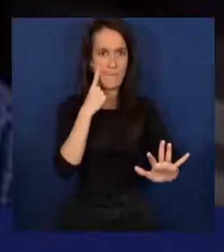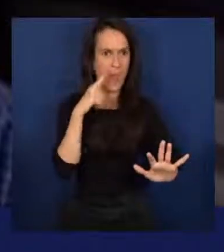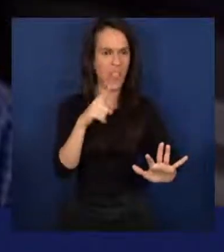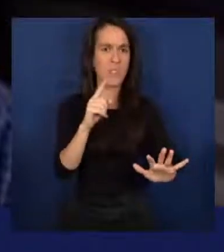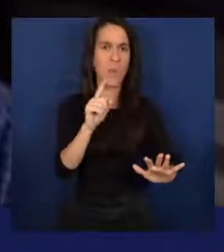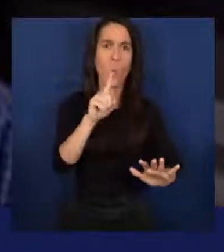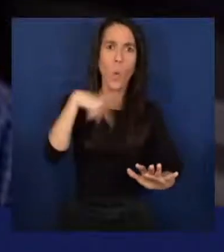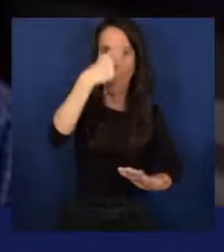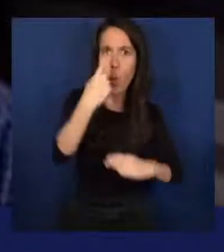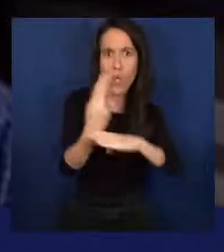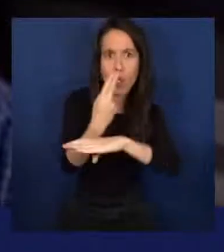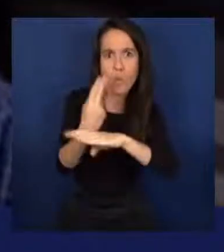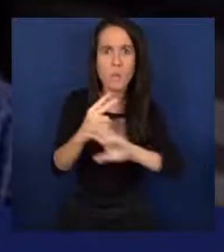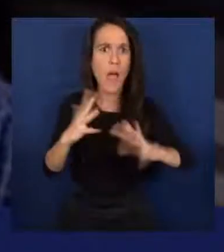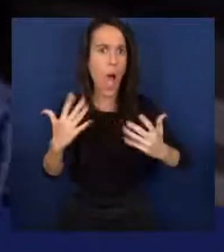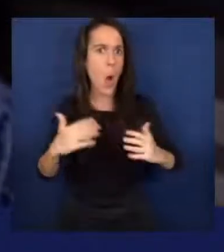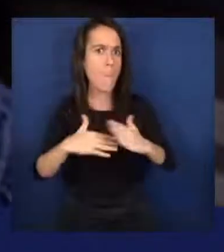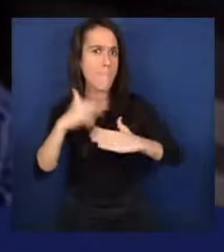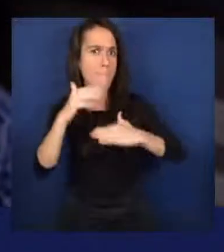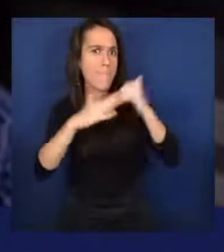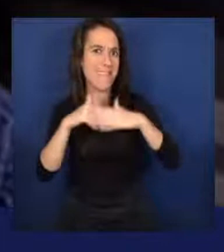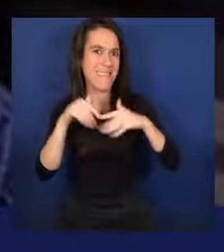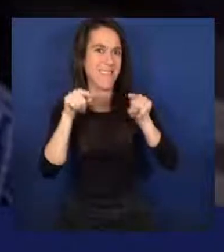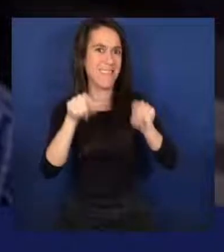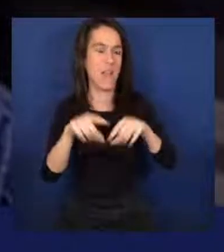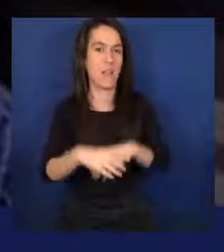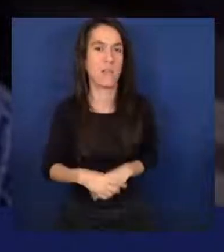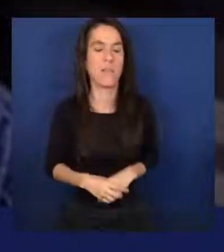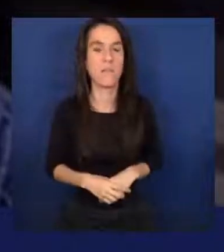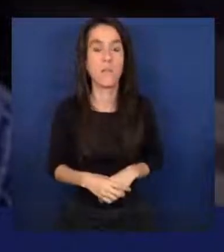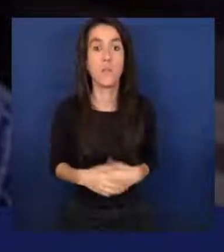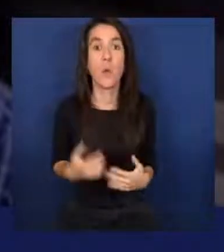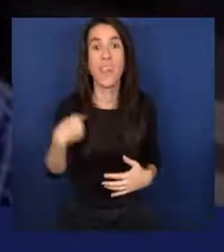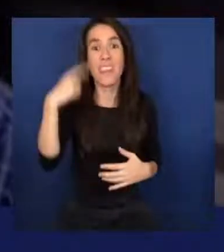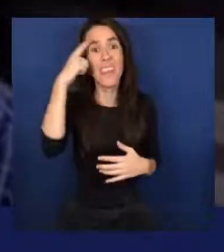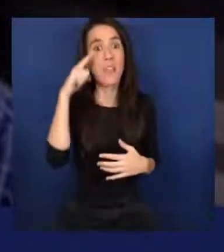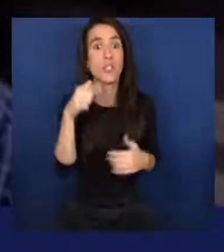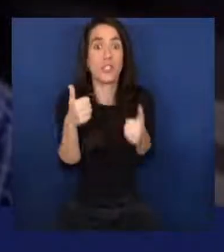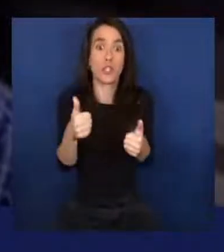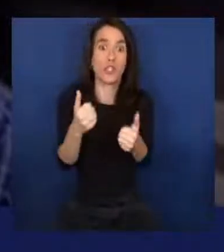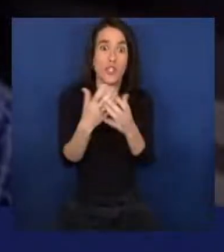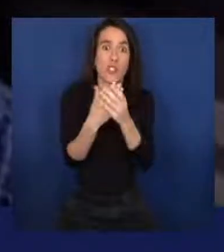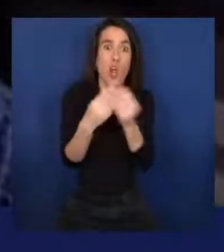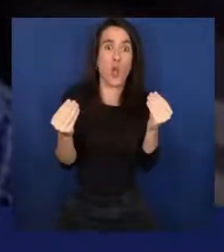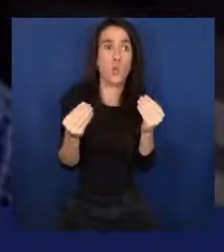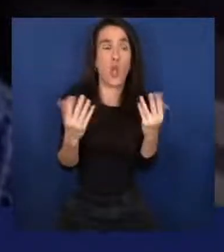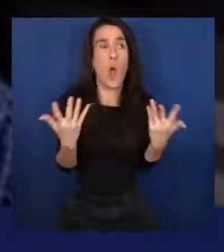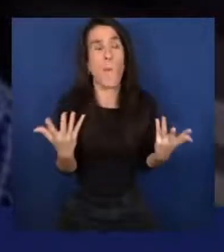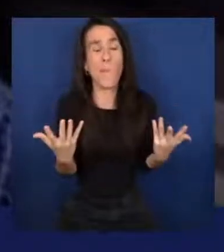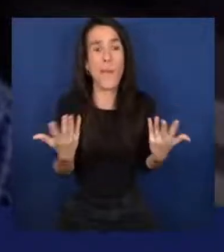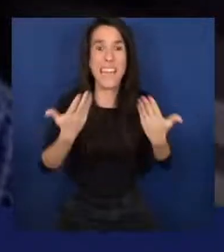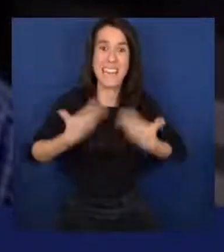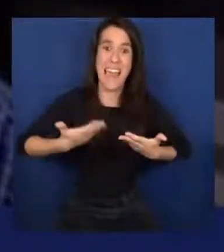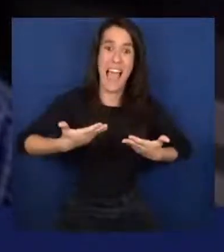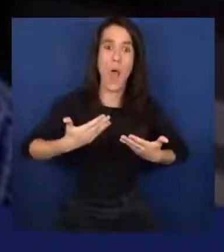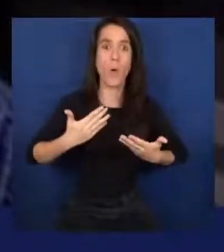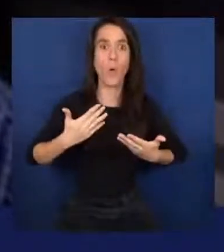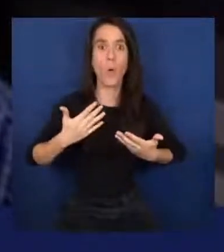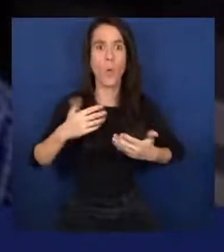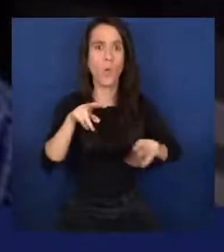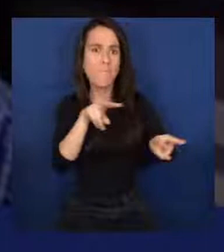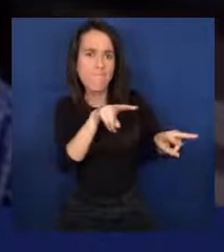being built. I don't know that it's a good solution, but it is, the current gatekeeper are the cloud providers.